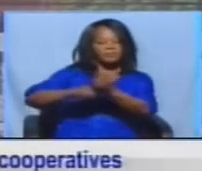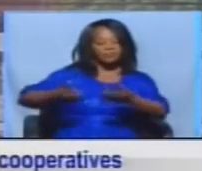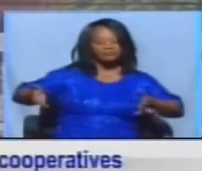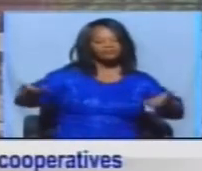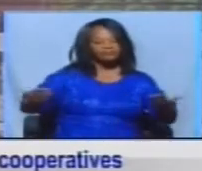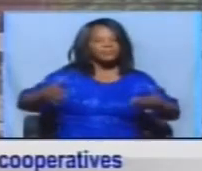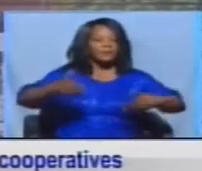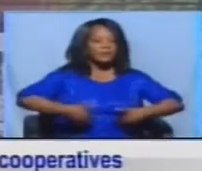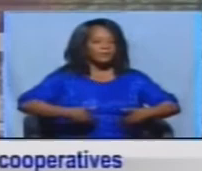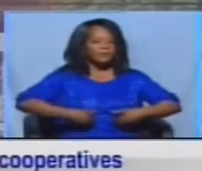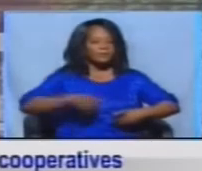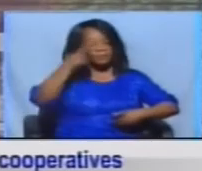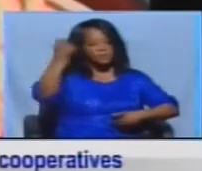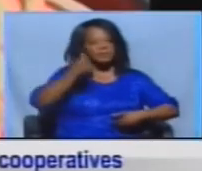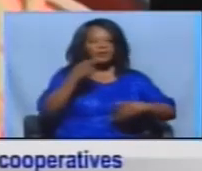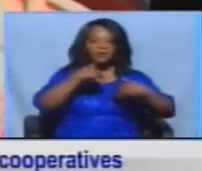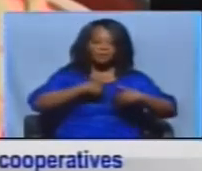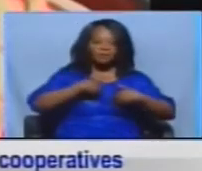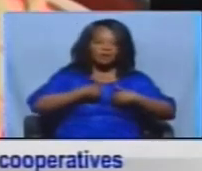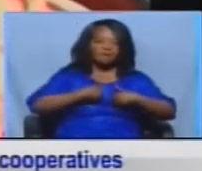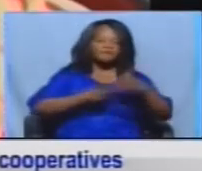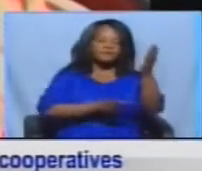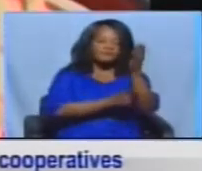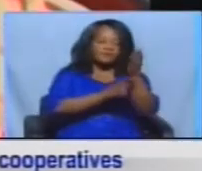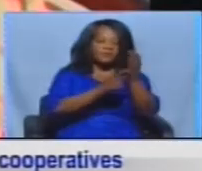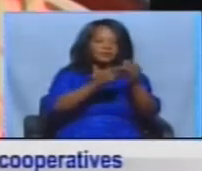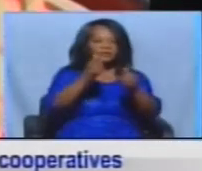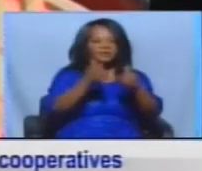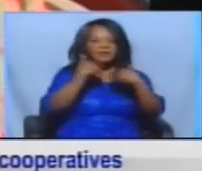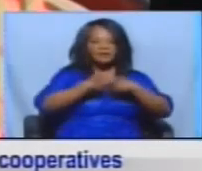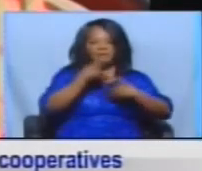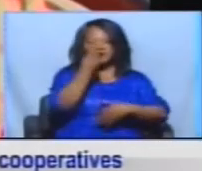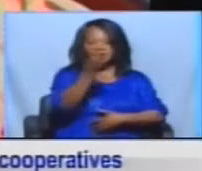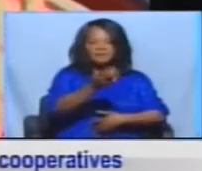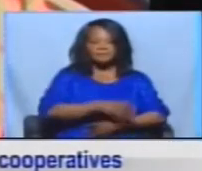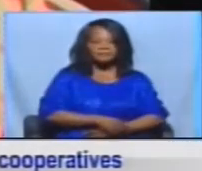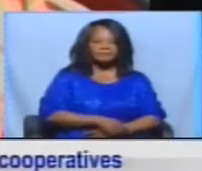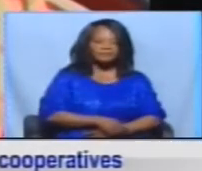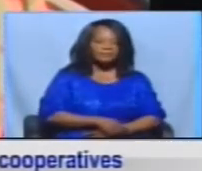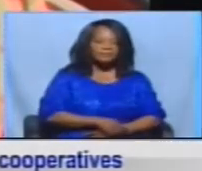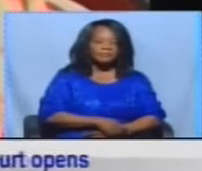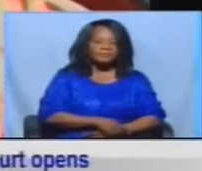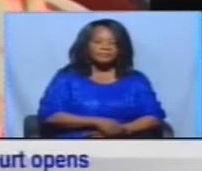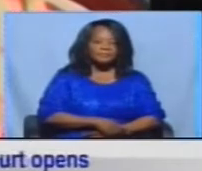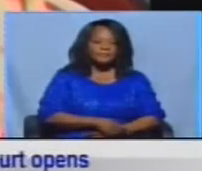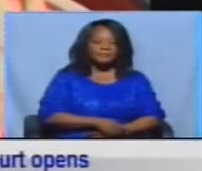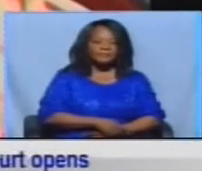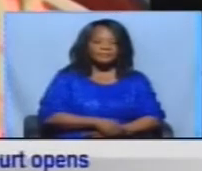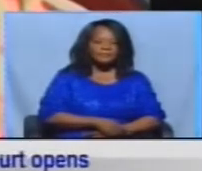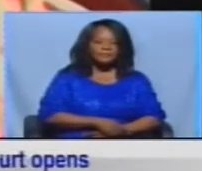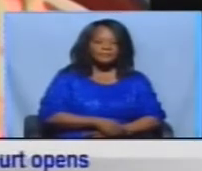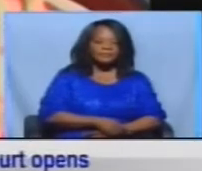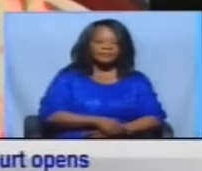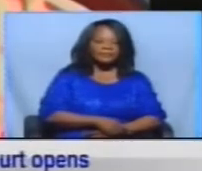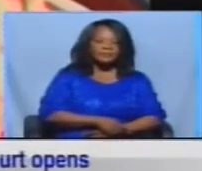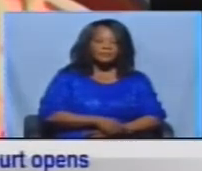key to development. President Edgar Lungu talked about his, he offered himself to say he's